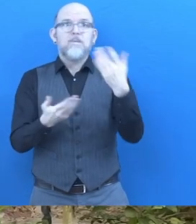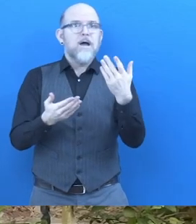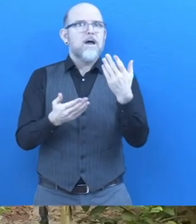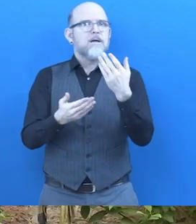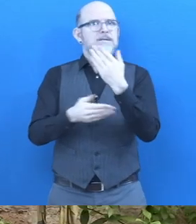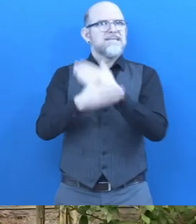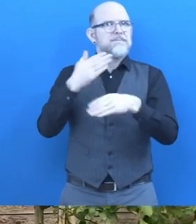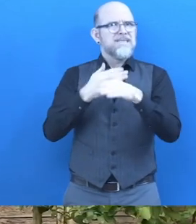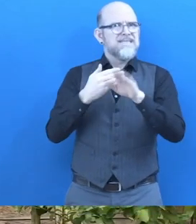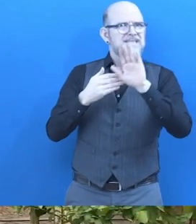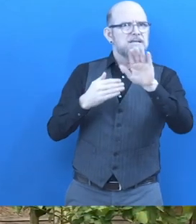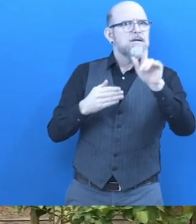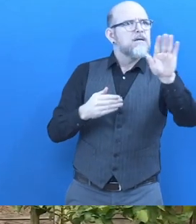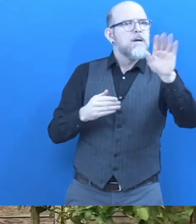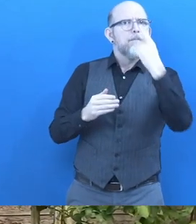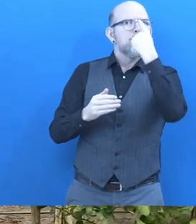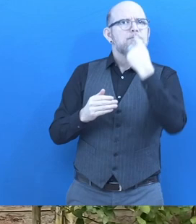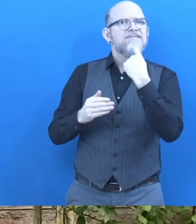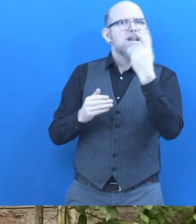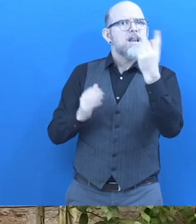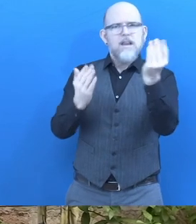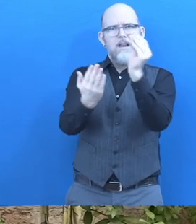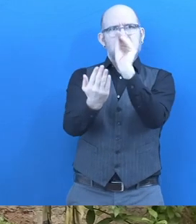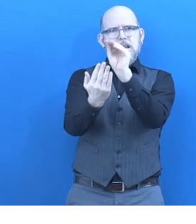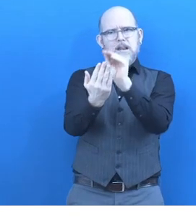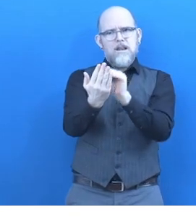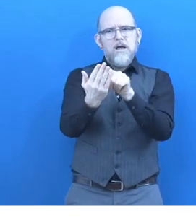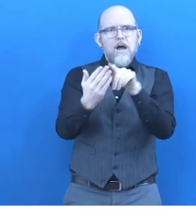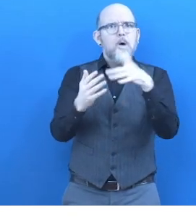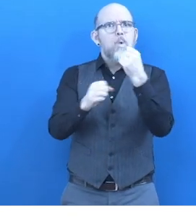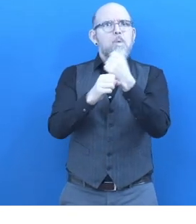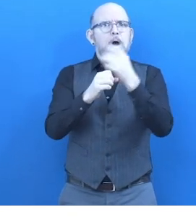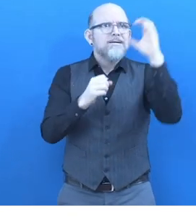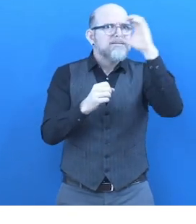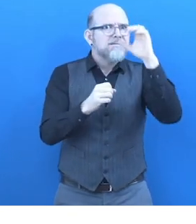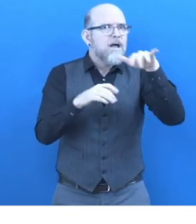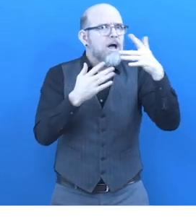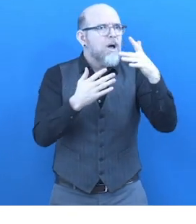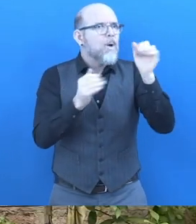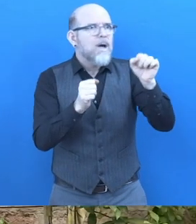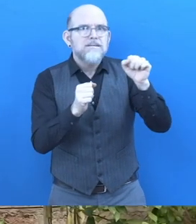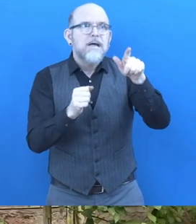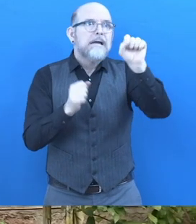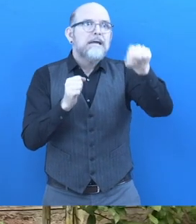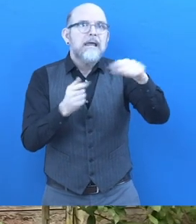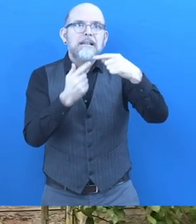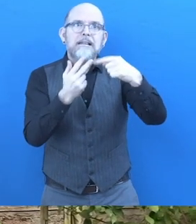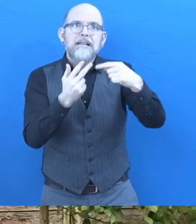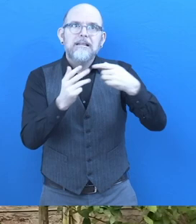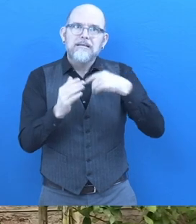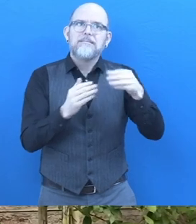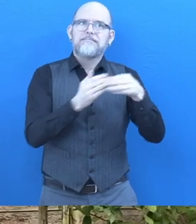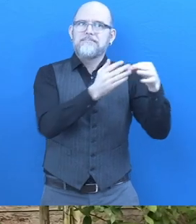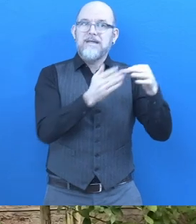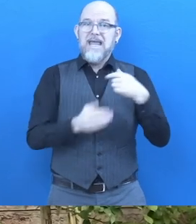one database that we are able to find job seekers and know their profile. How does Riziki Source work? Our business